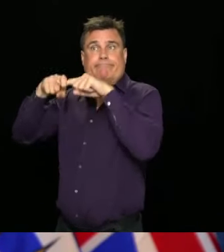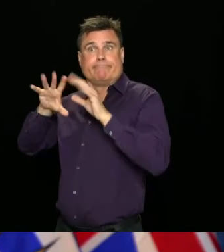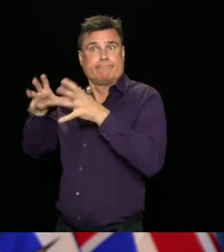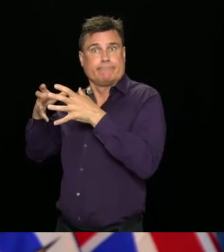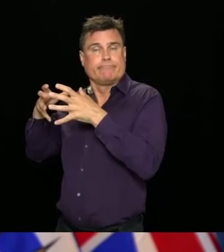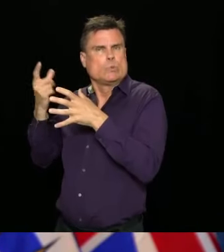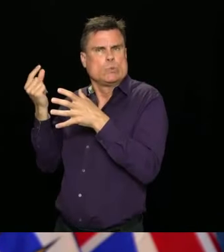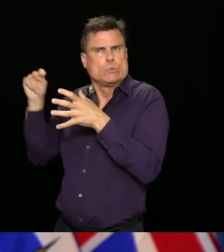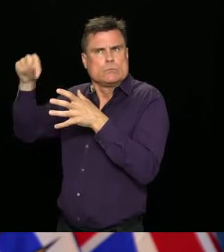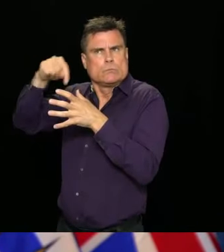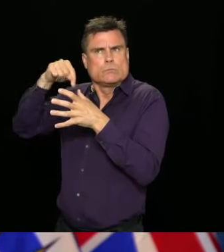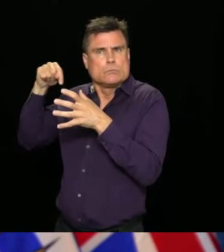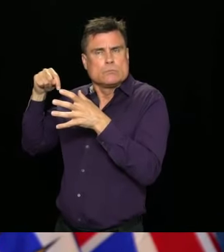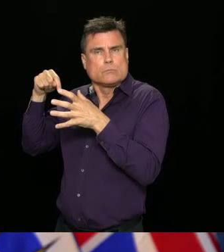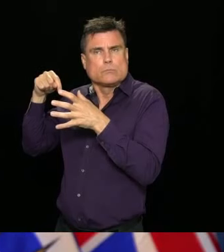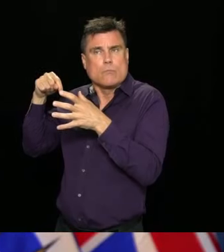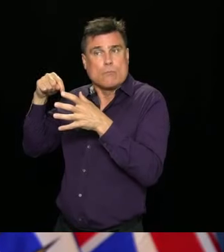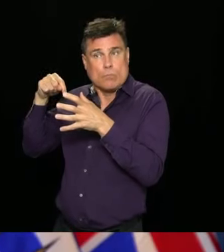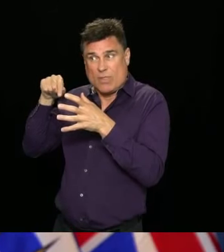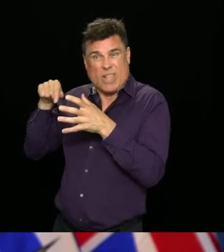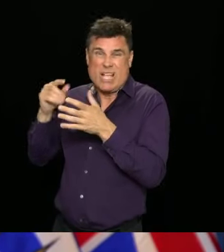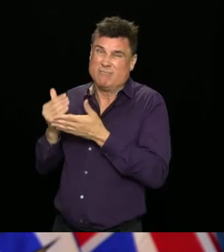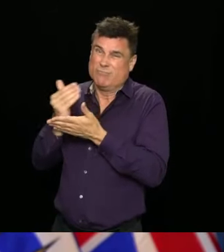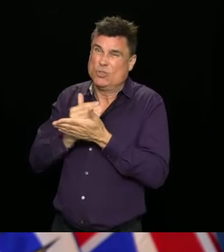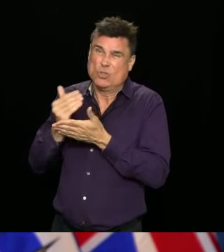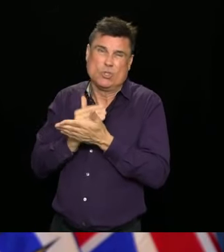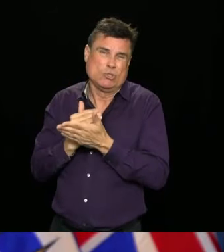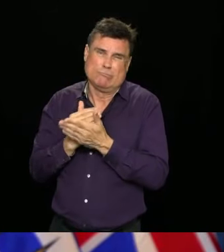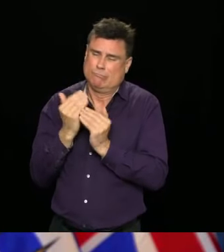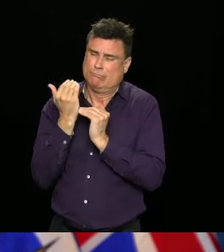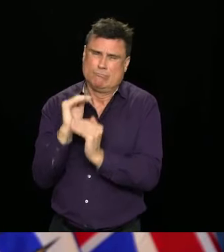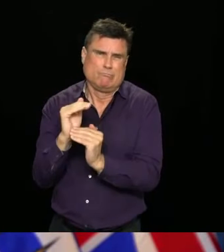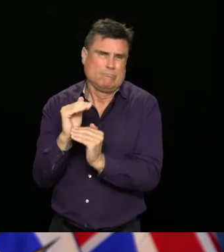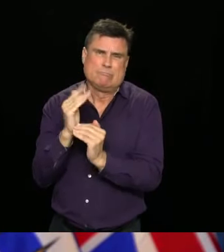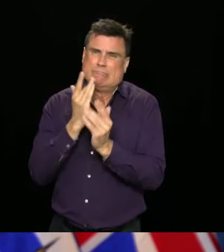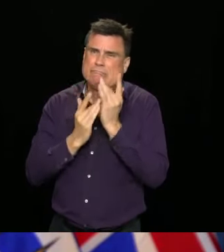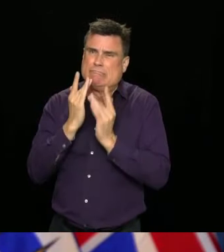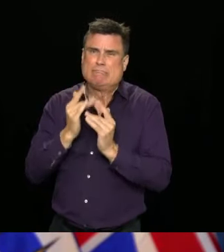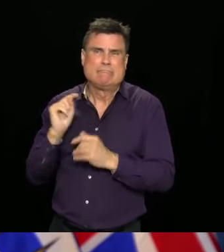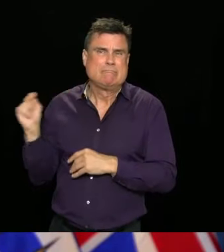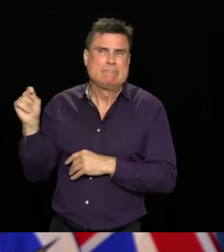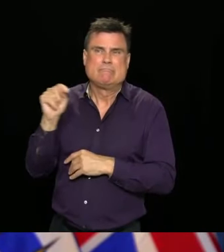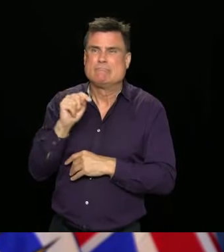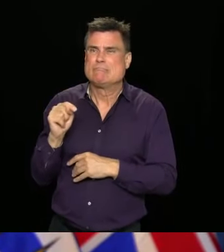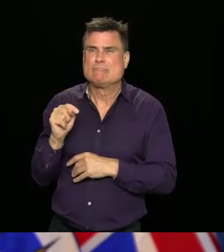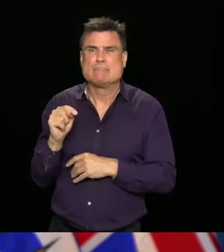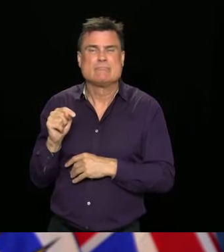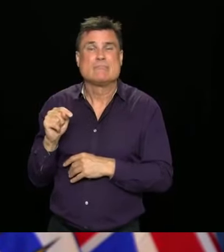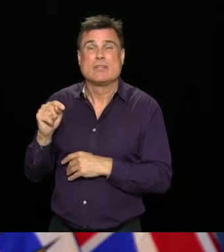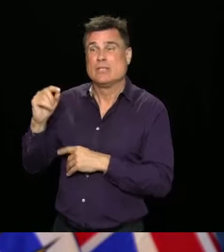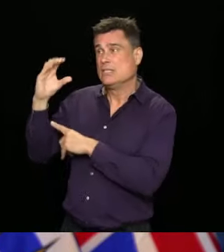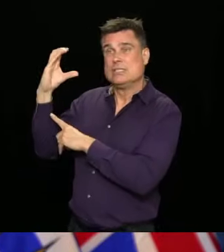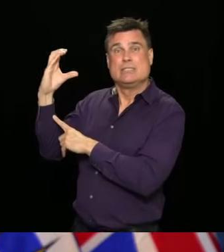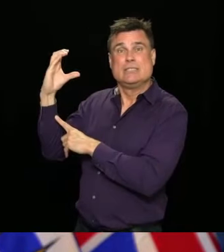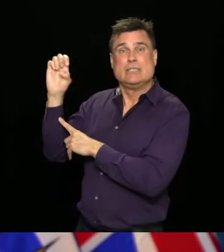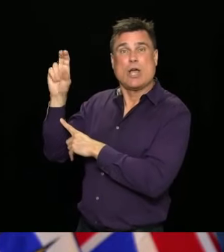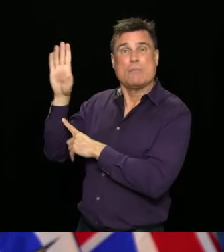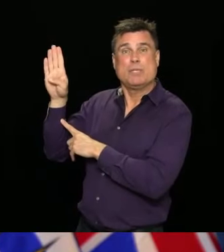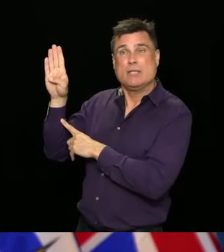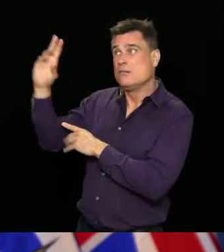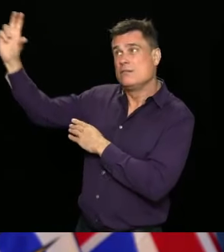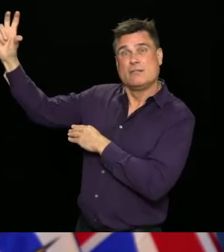Is there any more help coming for those people who are earning far less than they normally would with the $2,000 CERB? Well, I know there's a